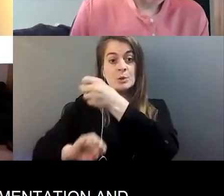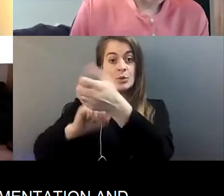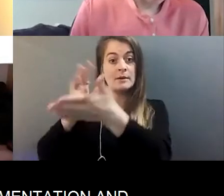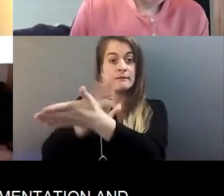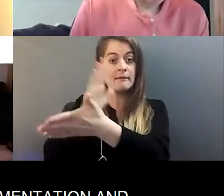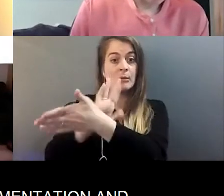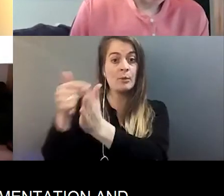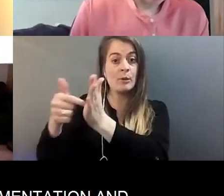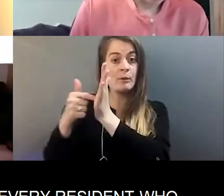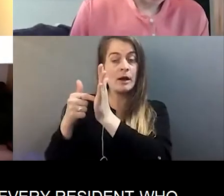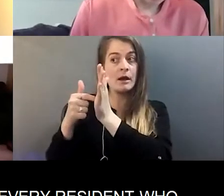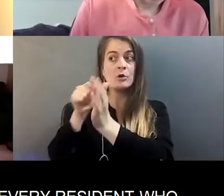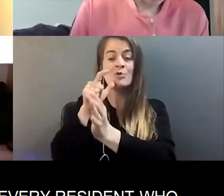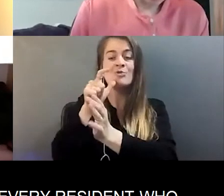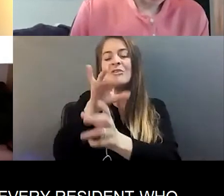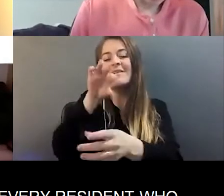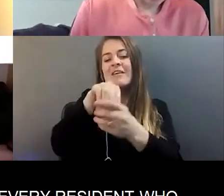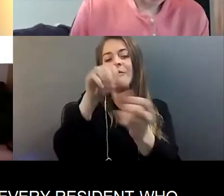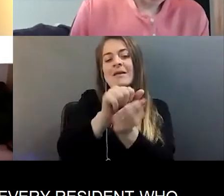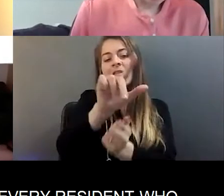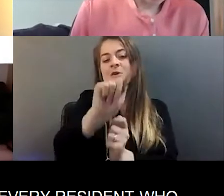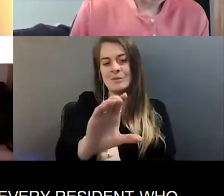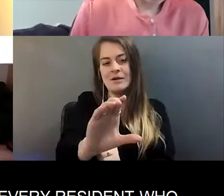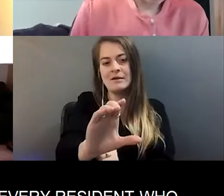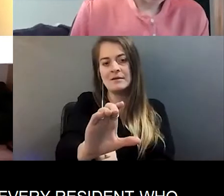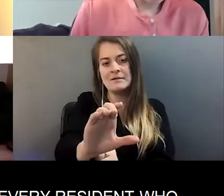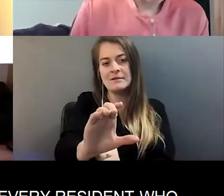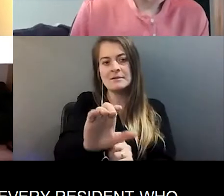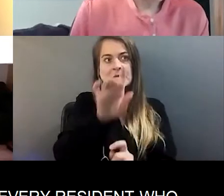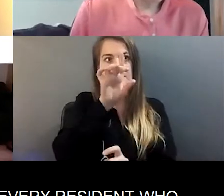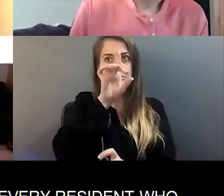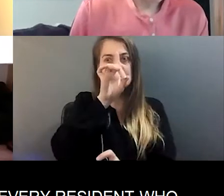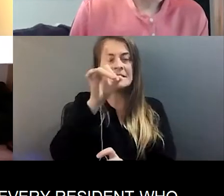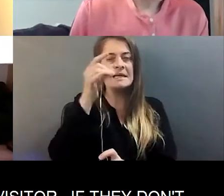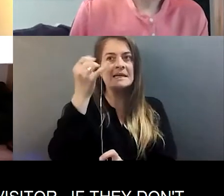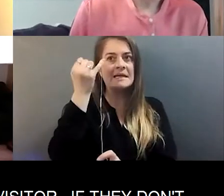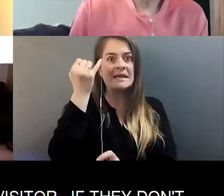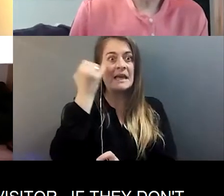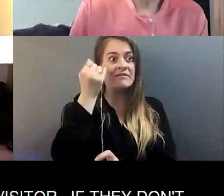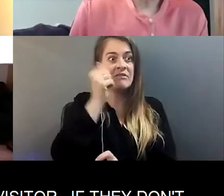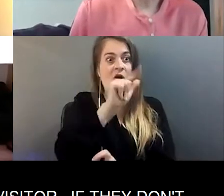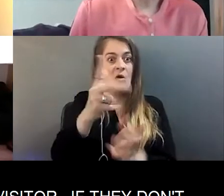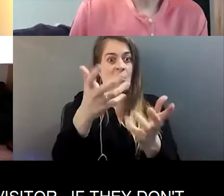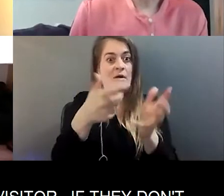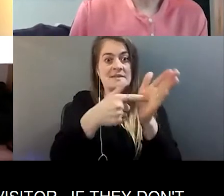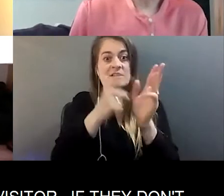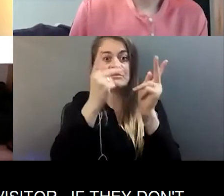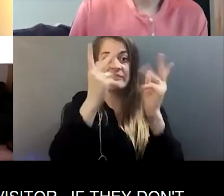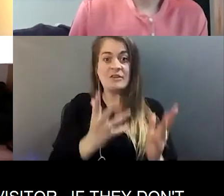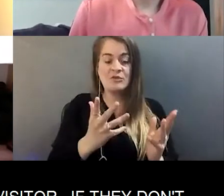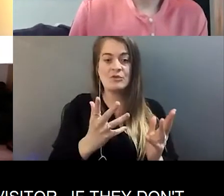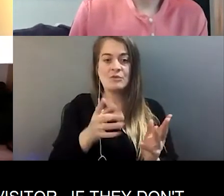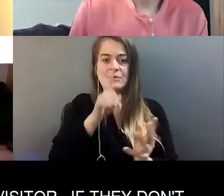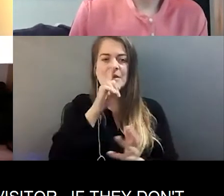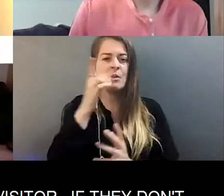documentation, and we look at who's in long-term care, every resident who wants one should have an essential visitor. And if they don't qualify, I